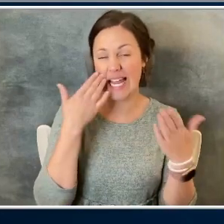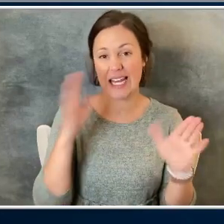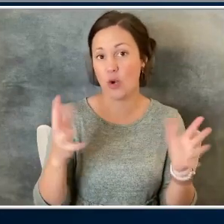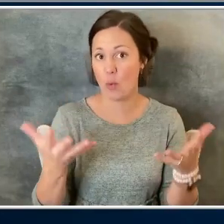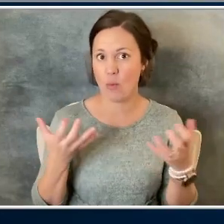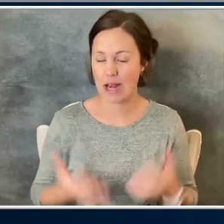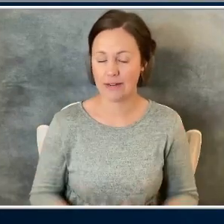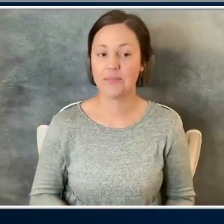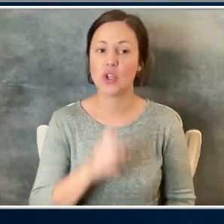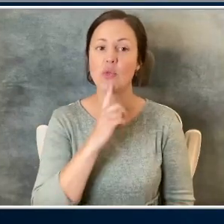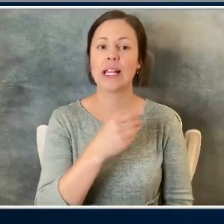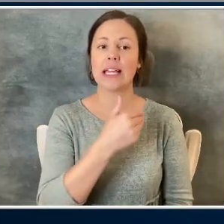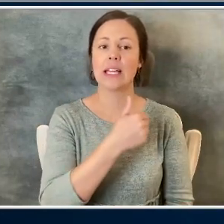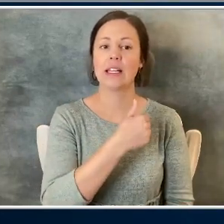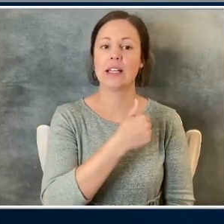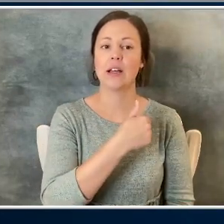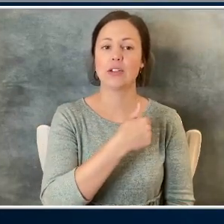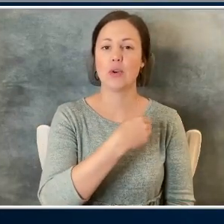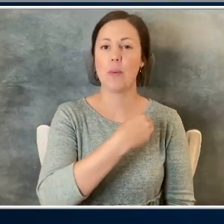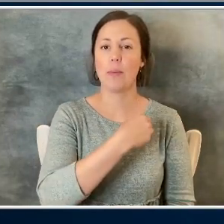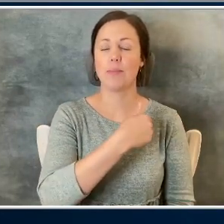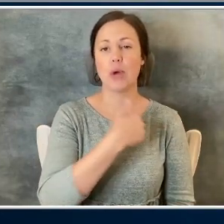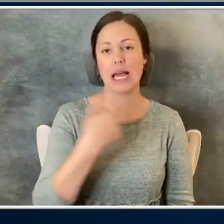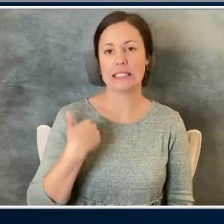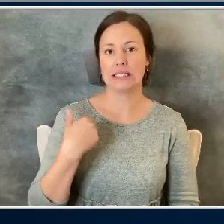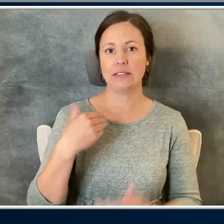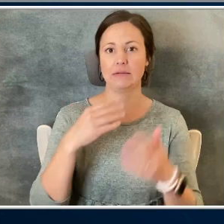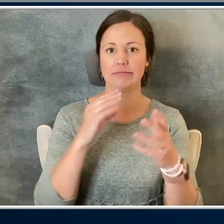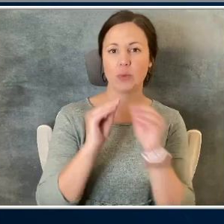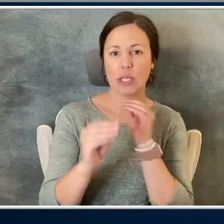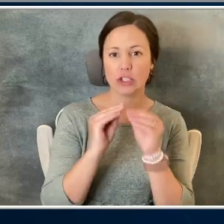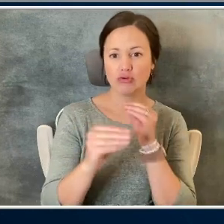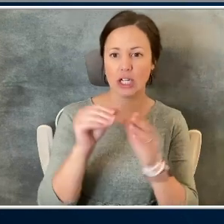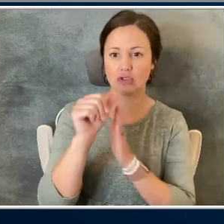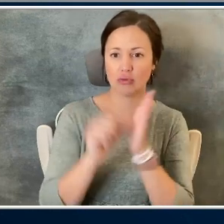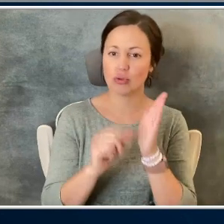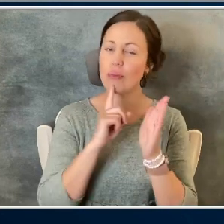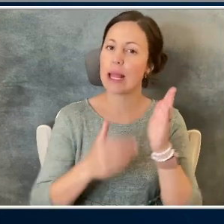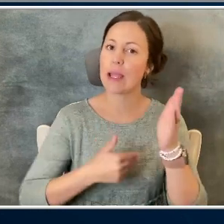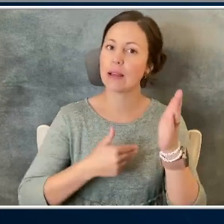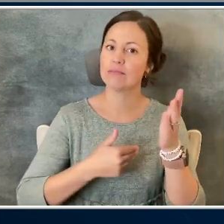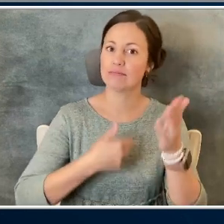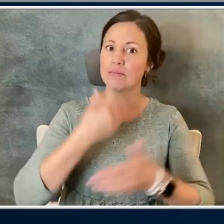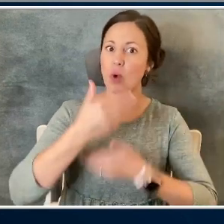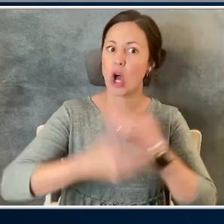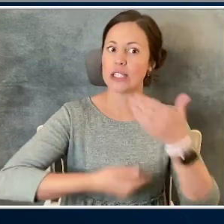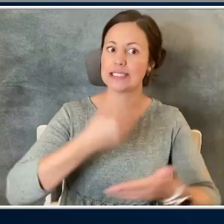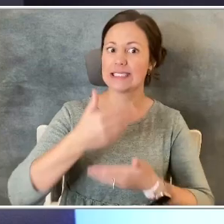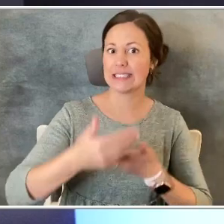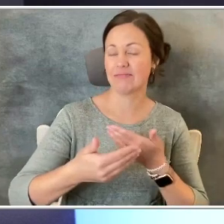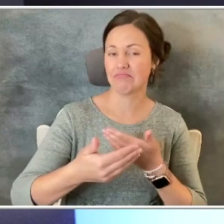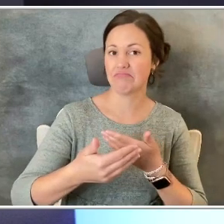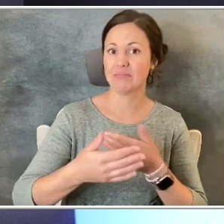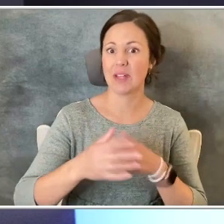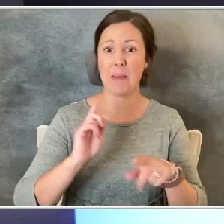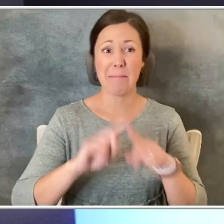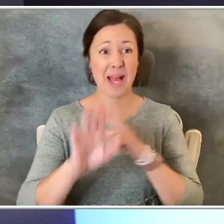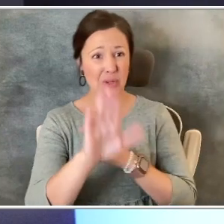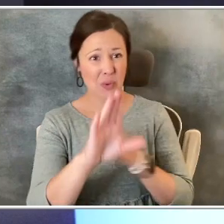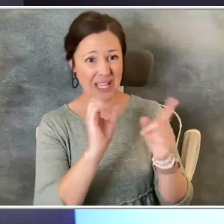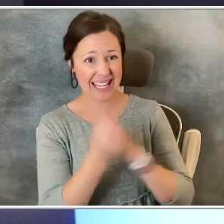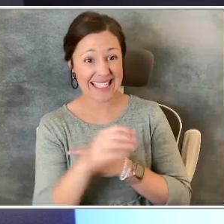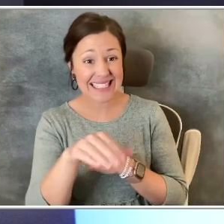really a one and done surgery, right? It's a process. But Wendy, in your case, it was a really long process, 10 surgeries,